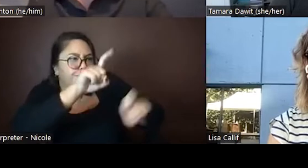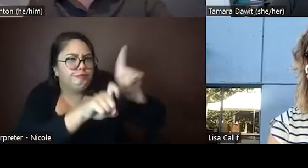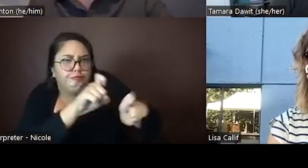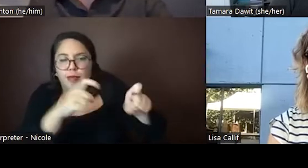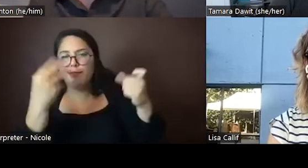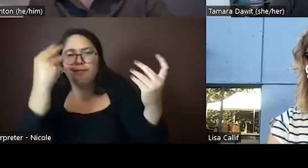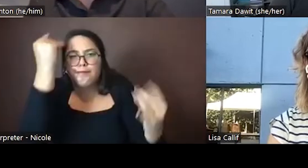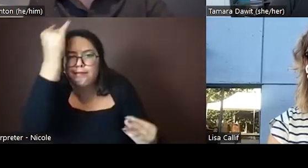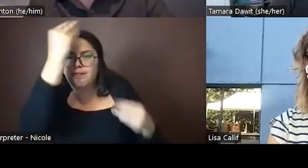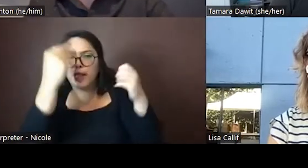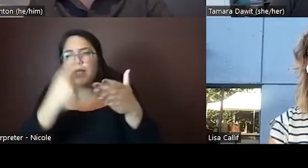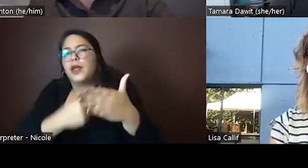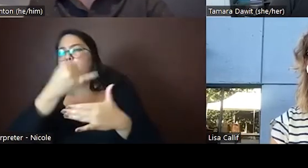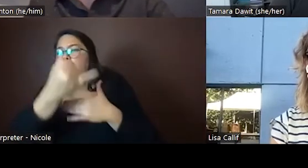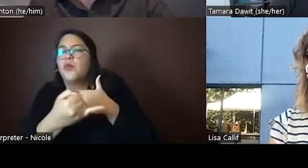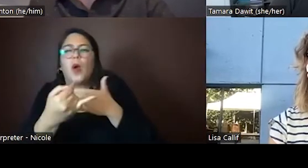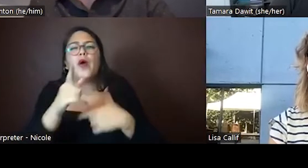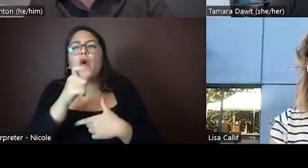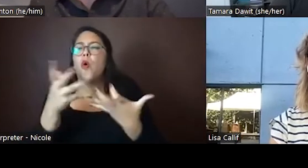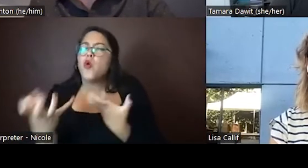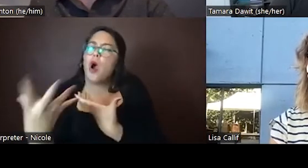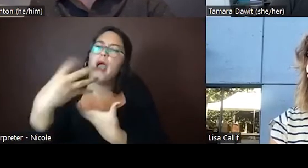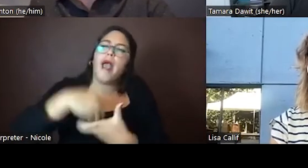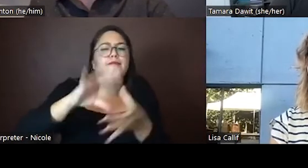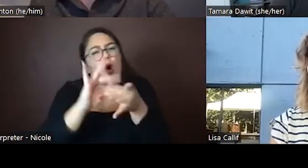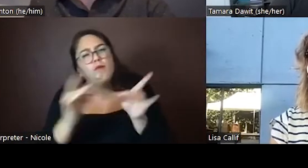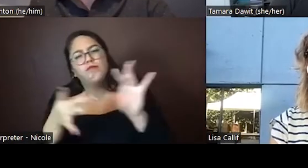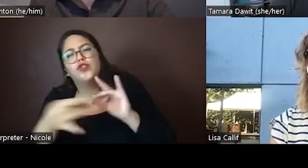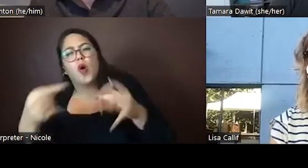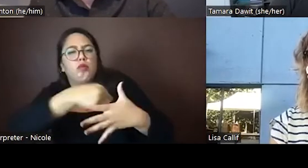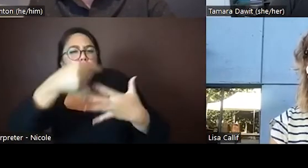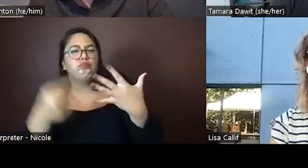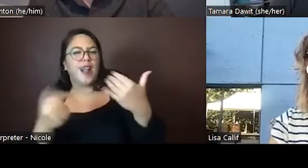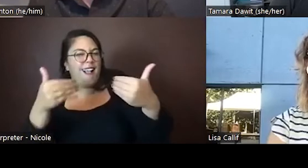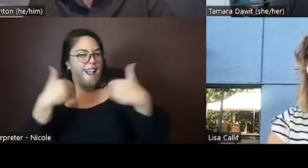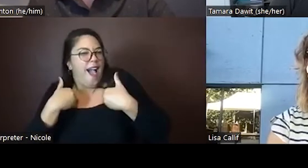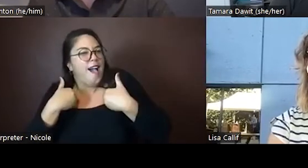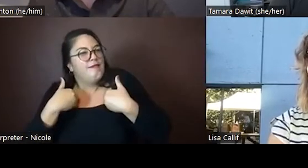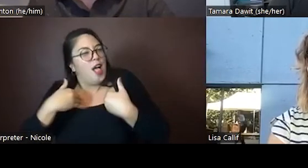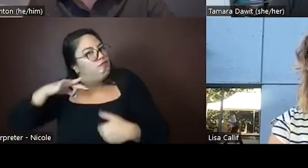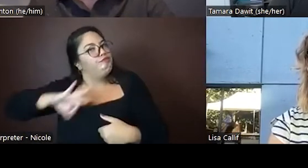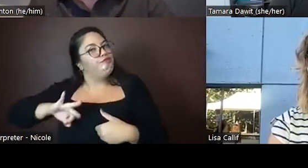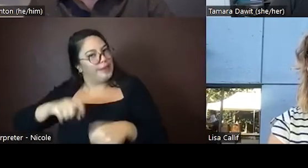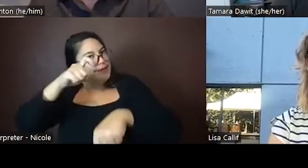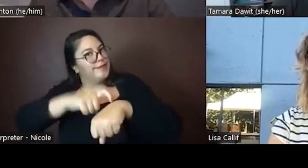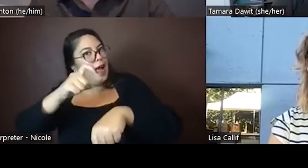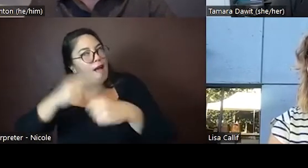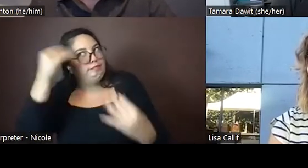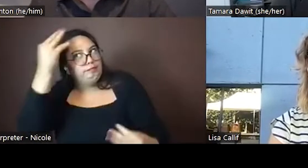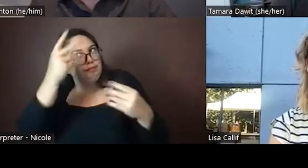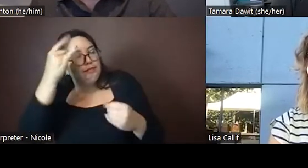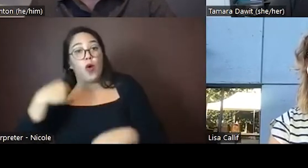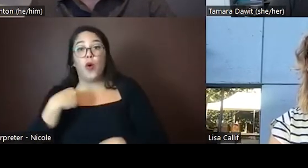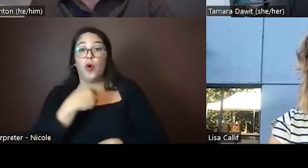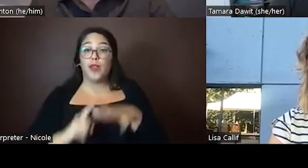and who you want to be in your project and what story you're really trying to tell. And so when we come in early, we're looking